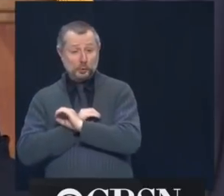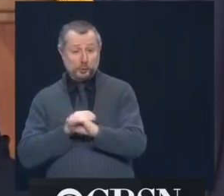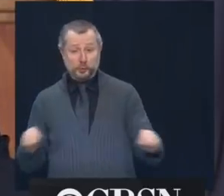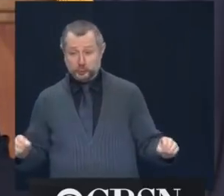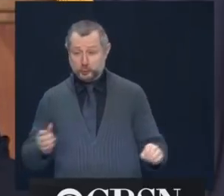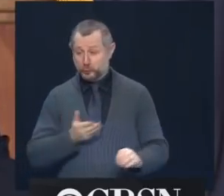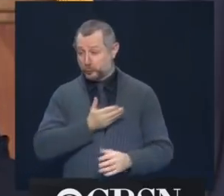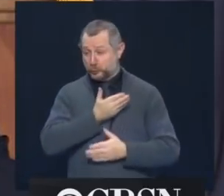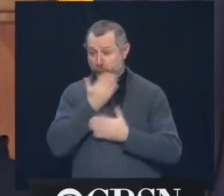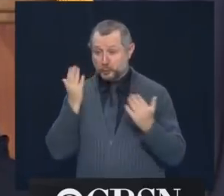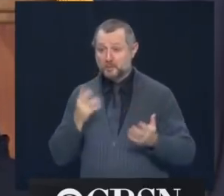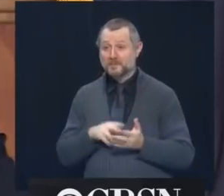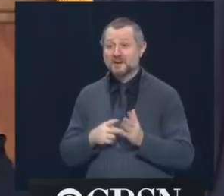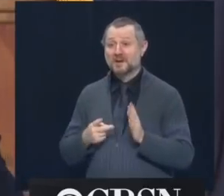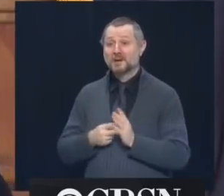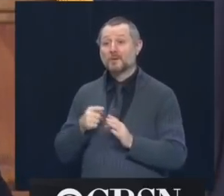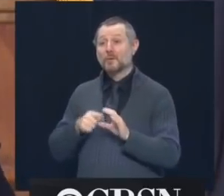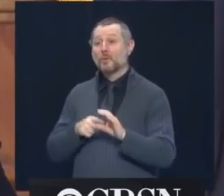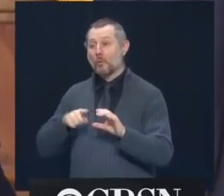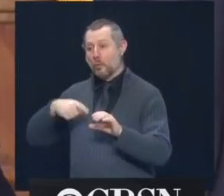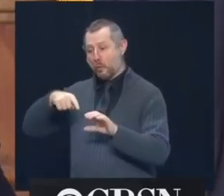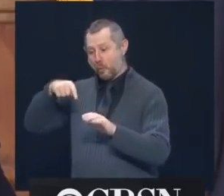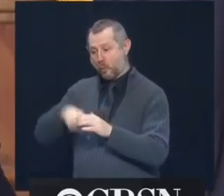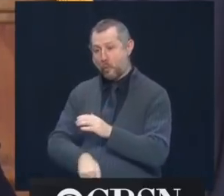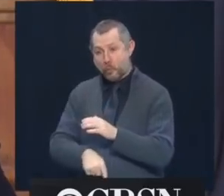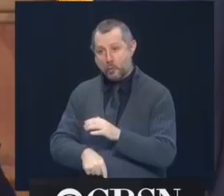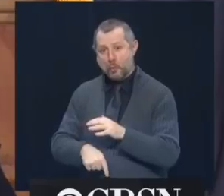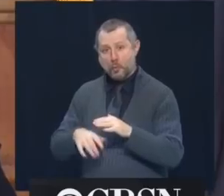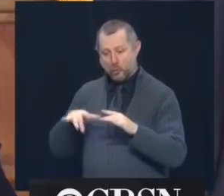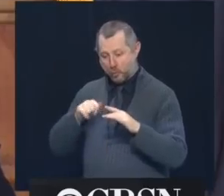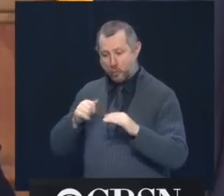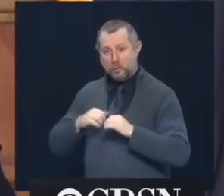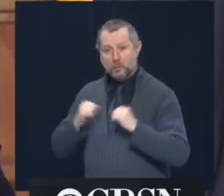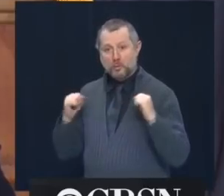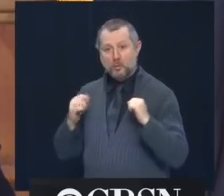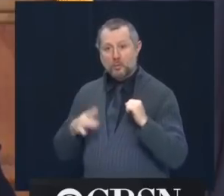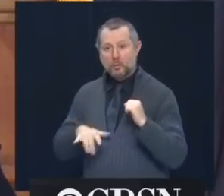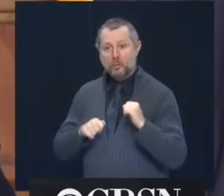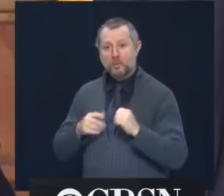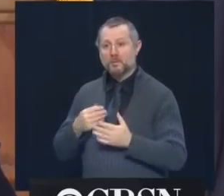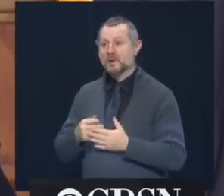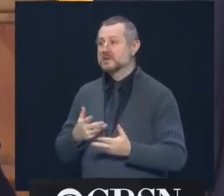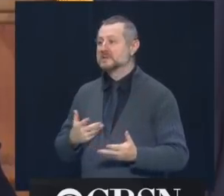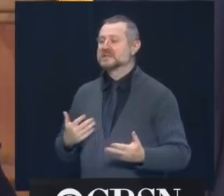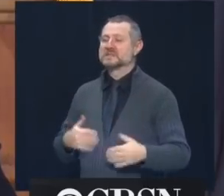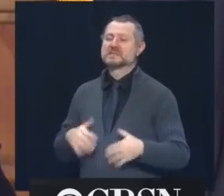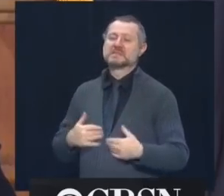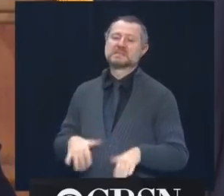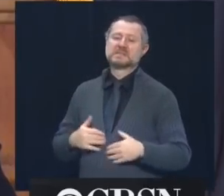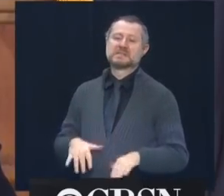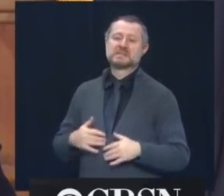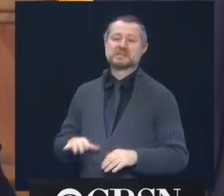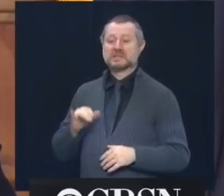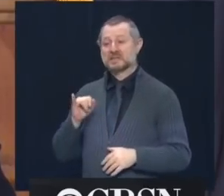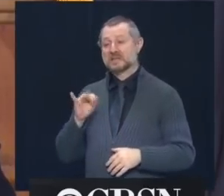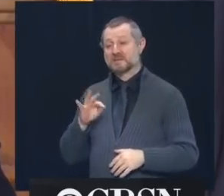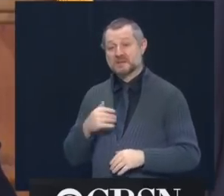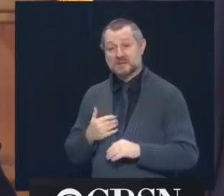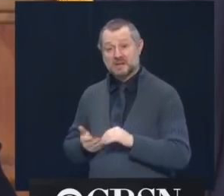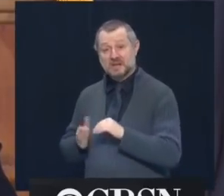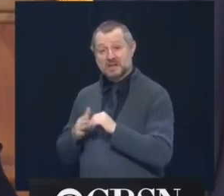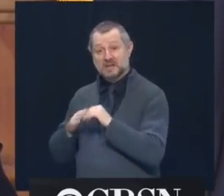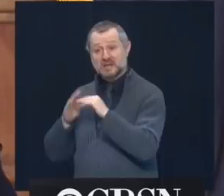hole is so big that if we raise taxes, if we